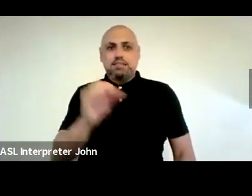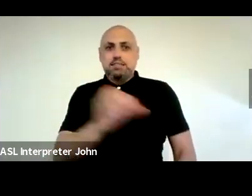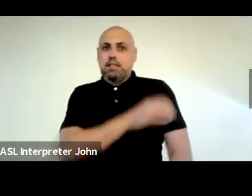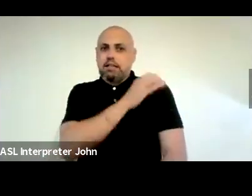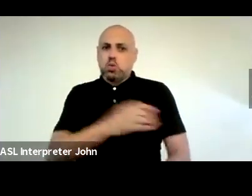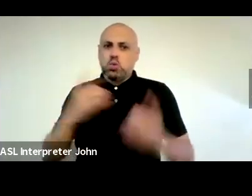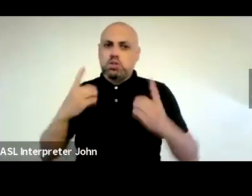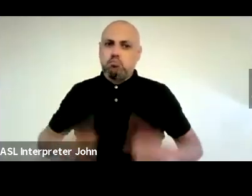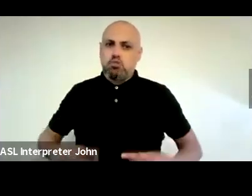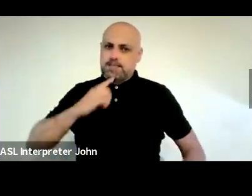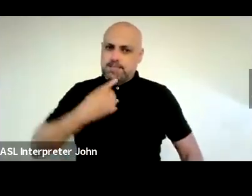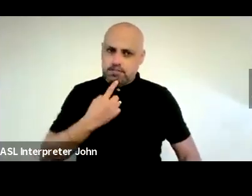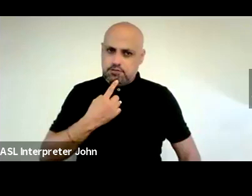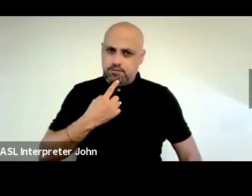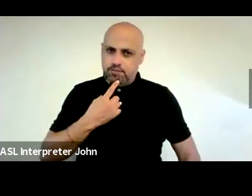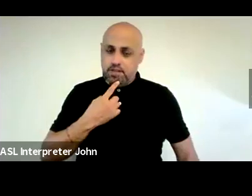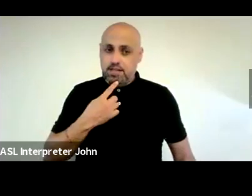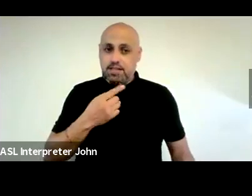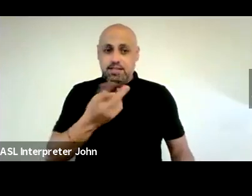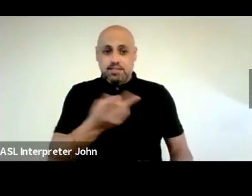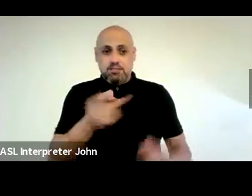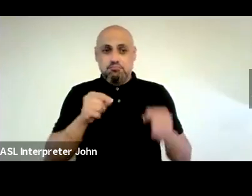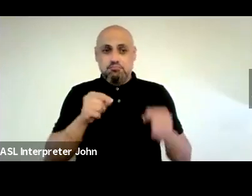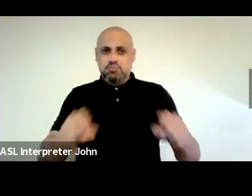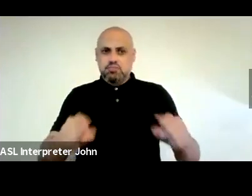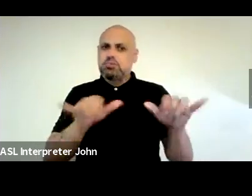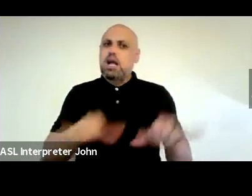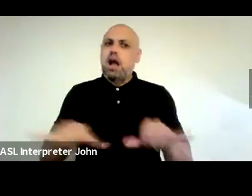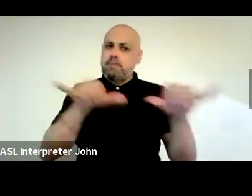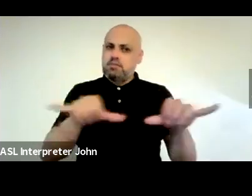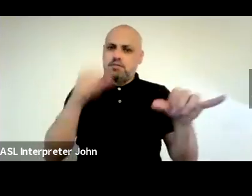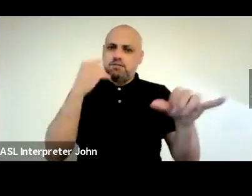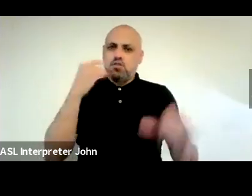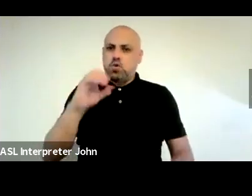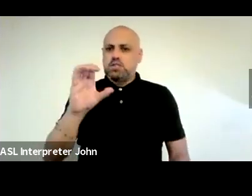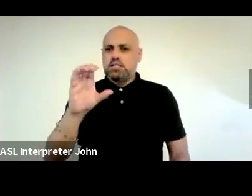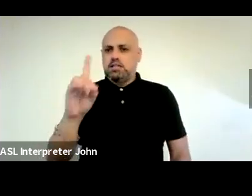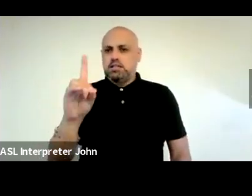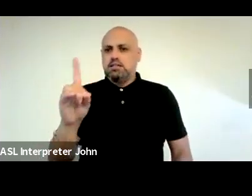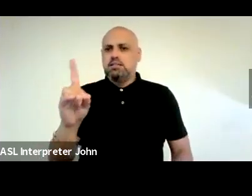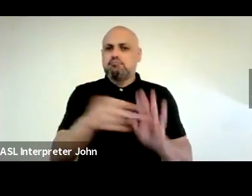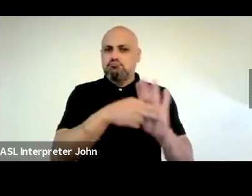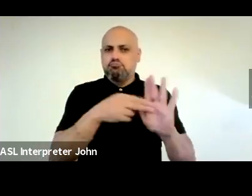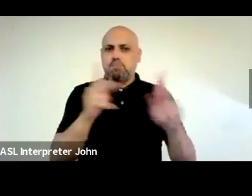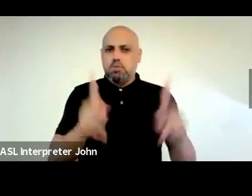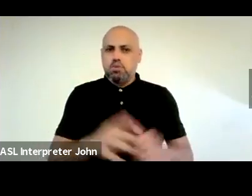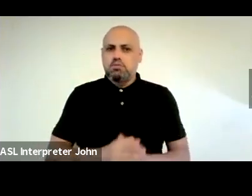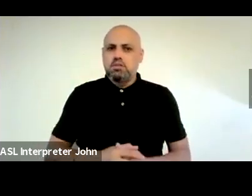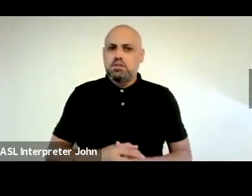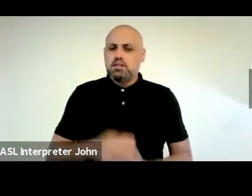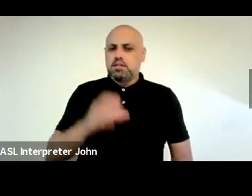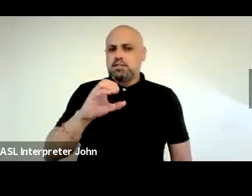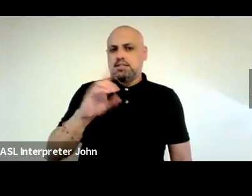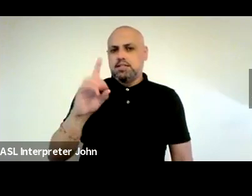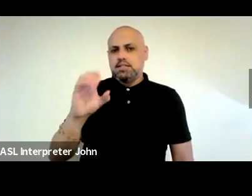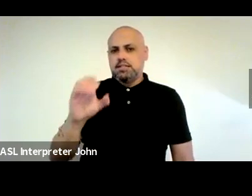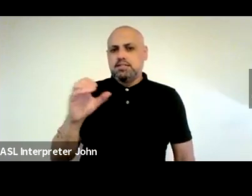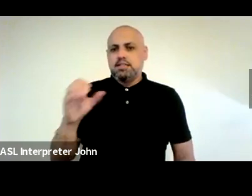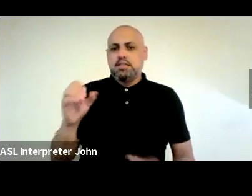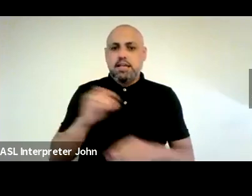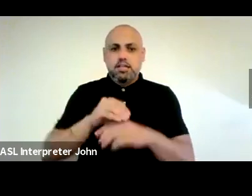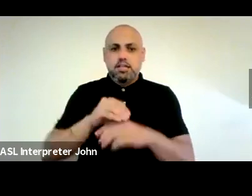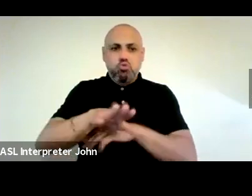this comorbidity being very common for OCD sufferers. CBT, exposure and response